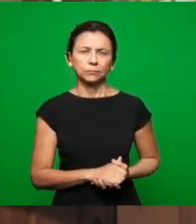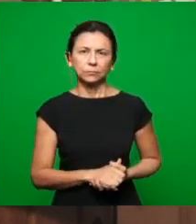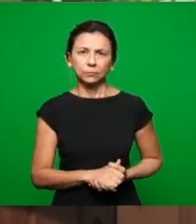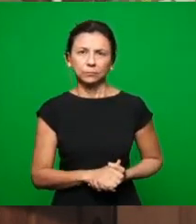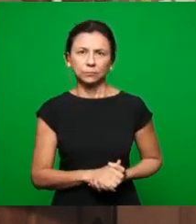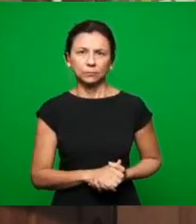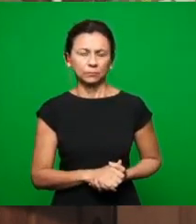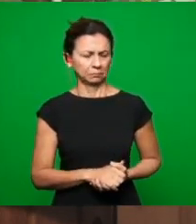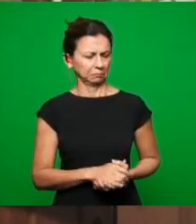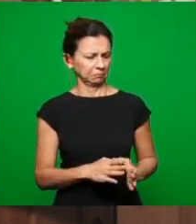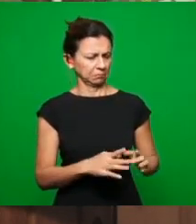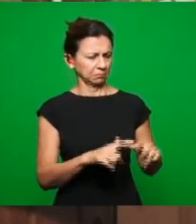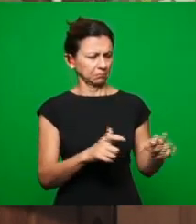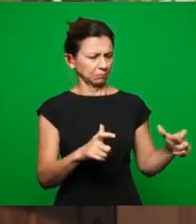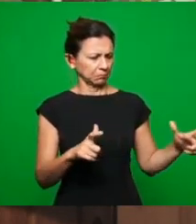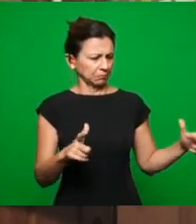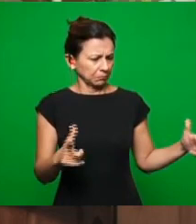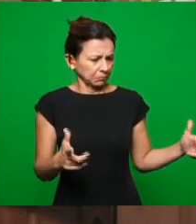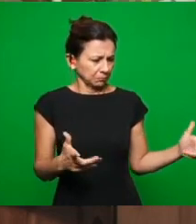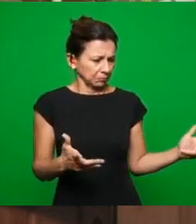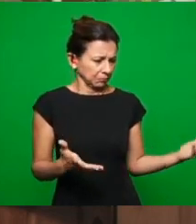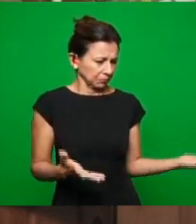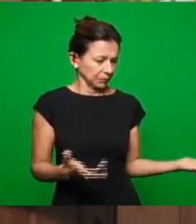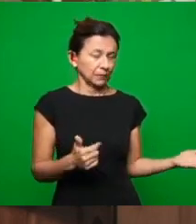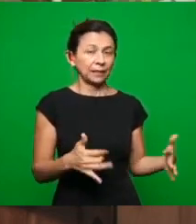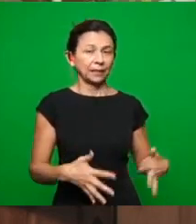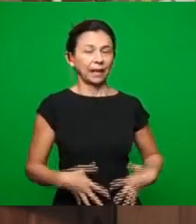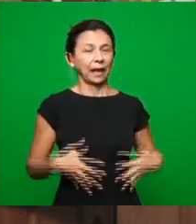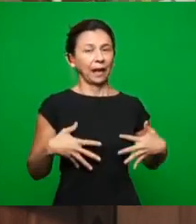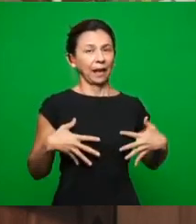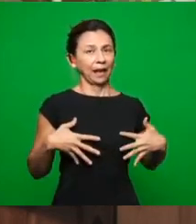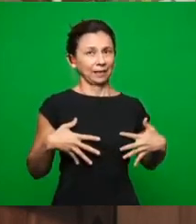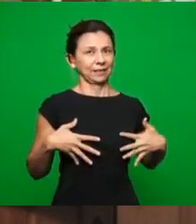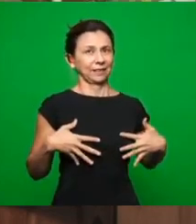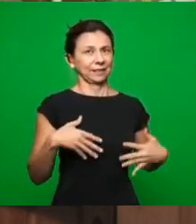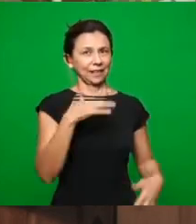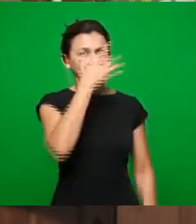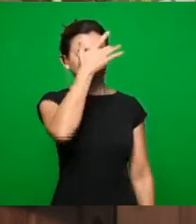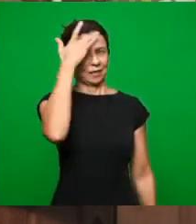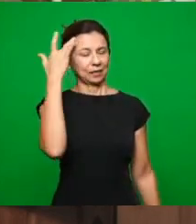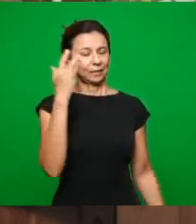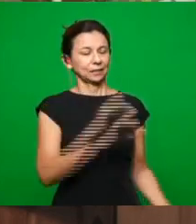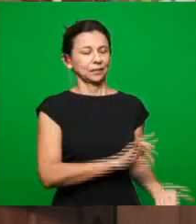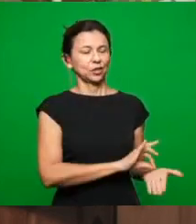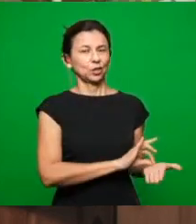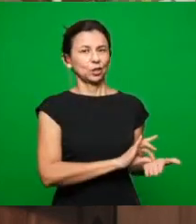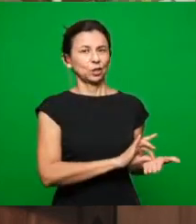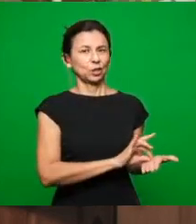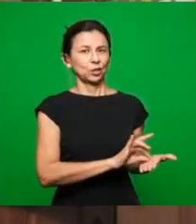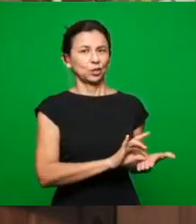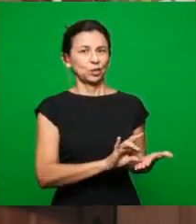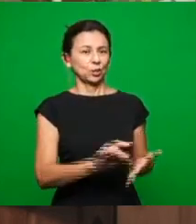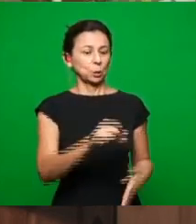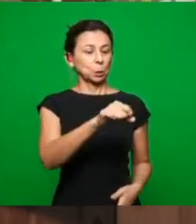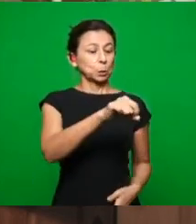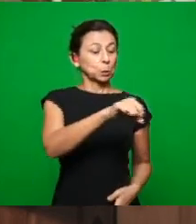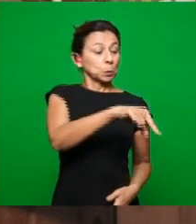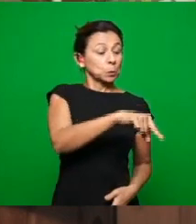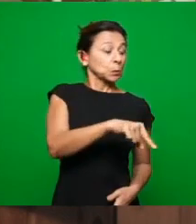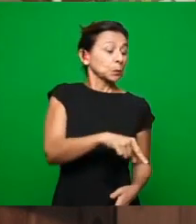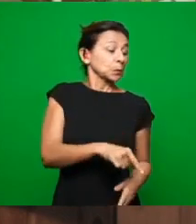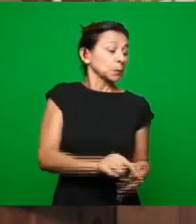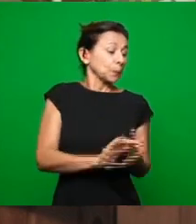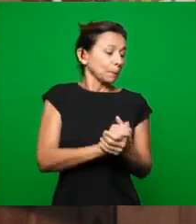it comes to please the taste of the customer, which is man. The enemy came and